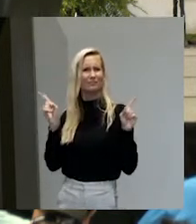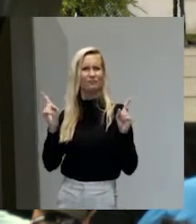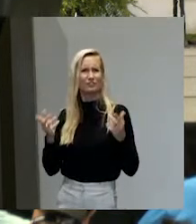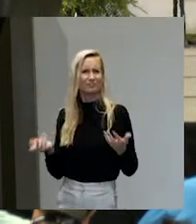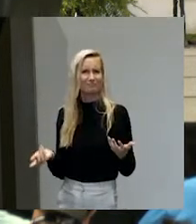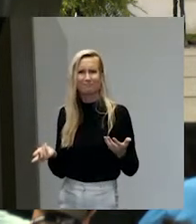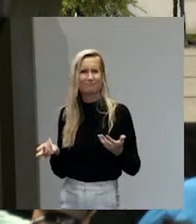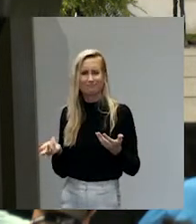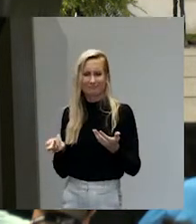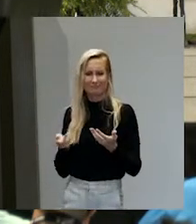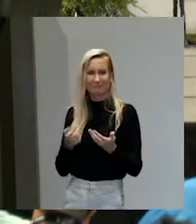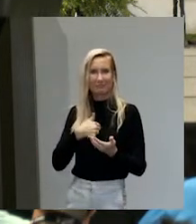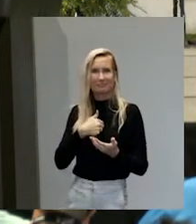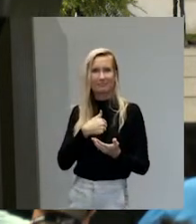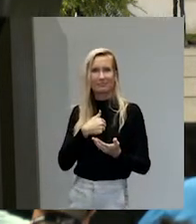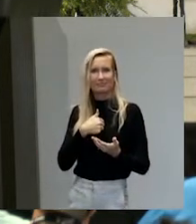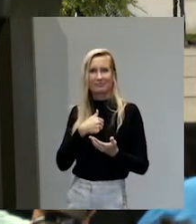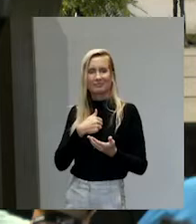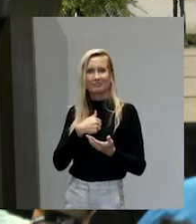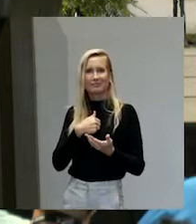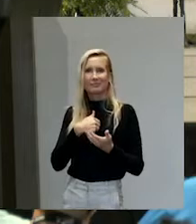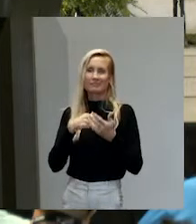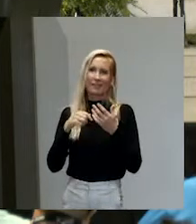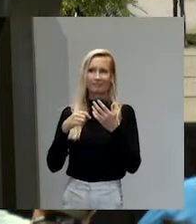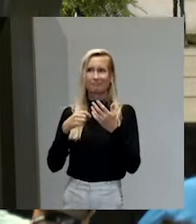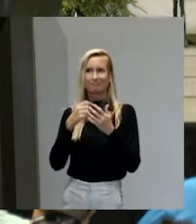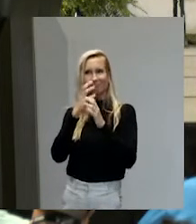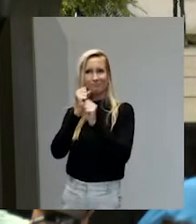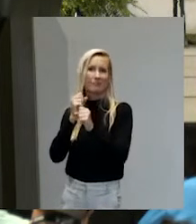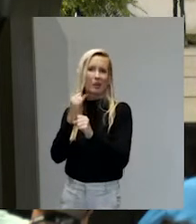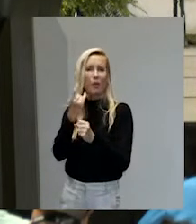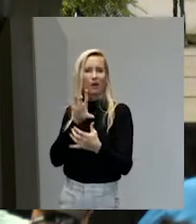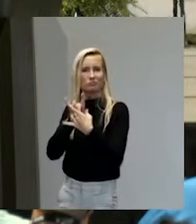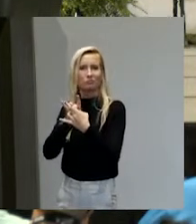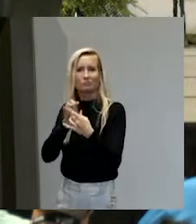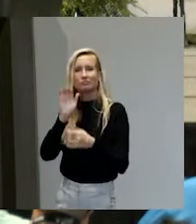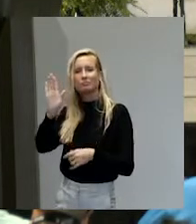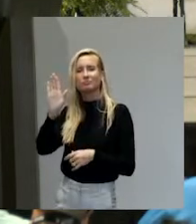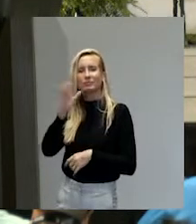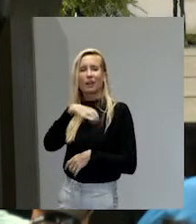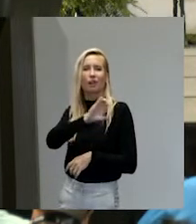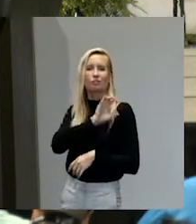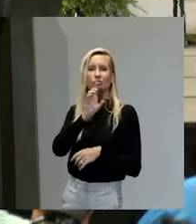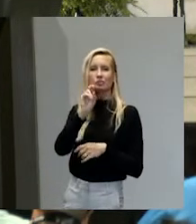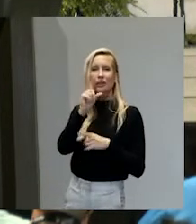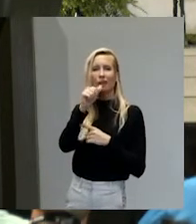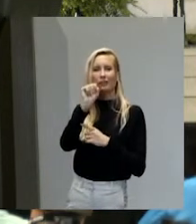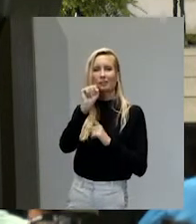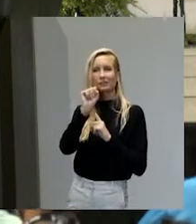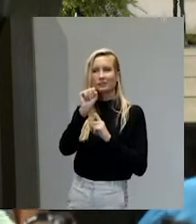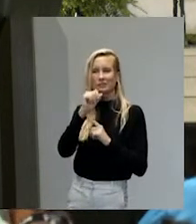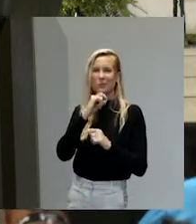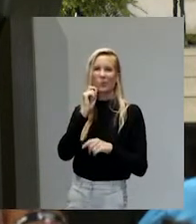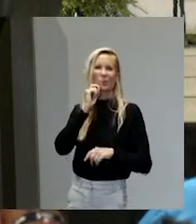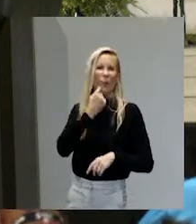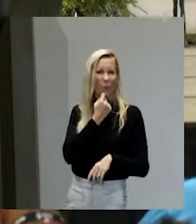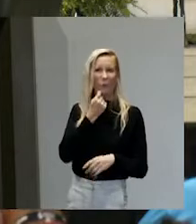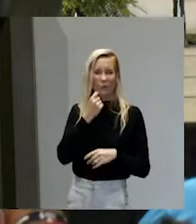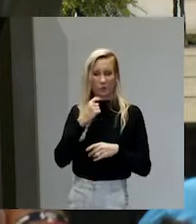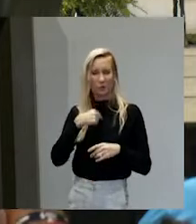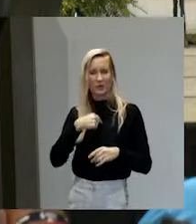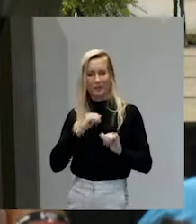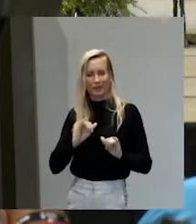of got to let go with Douglas a little bit, and I thought that was really a very cool thing to explore. I